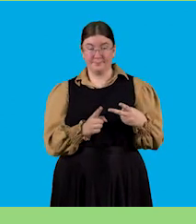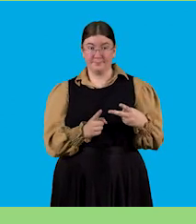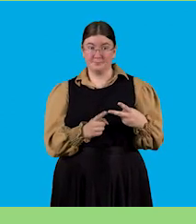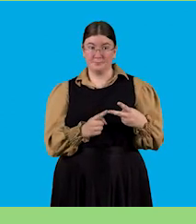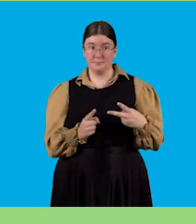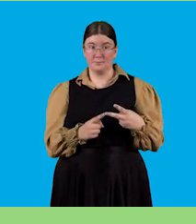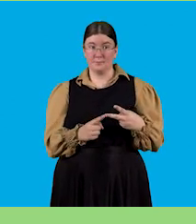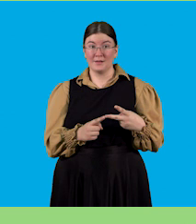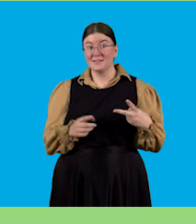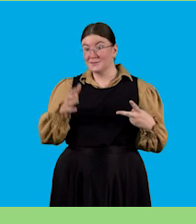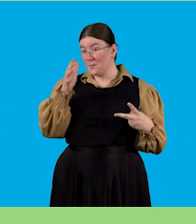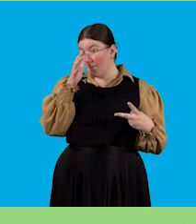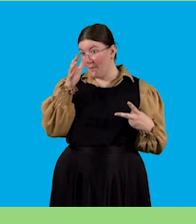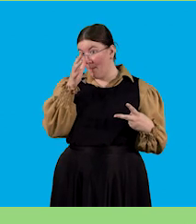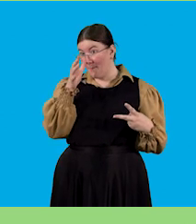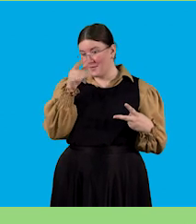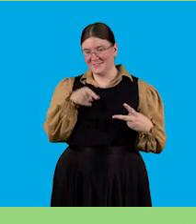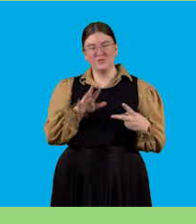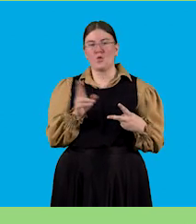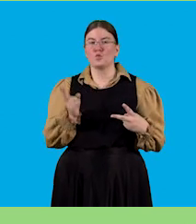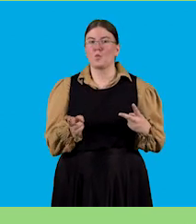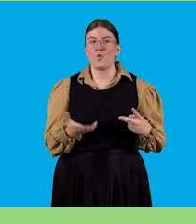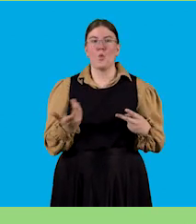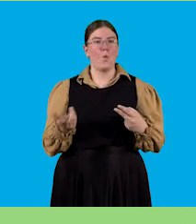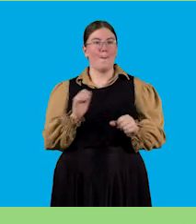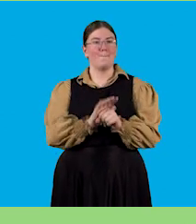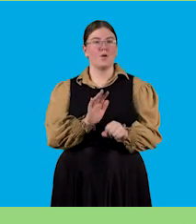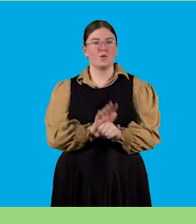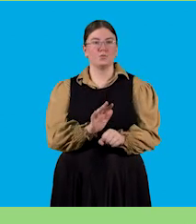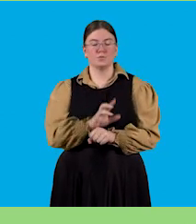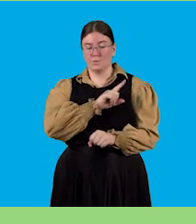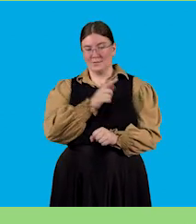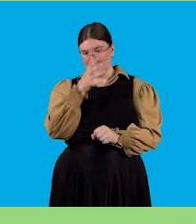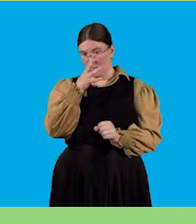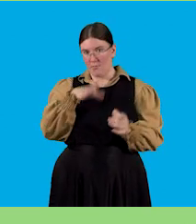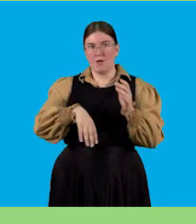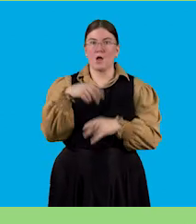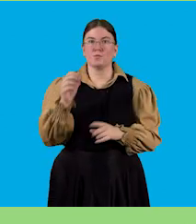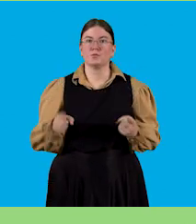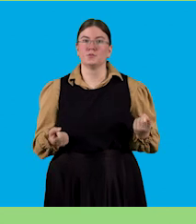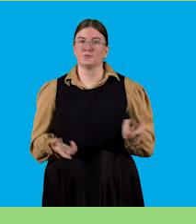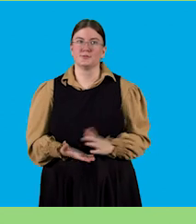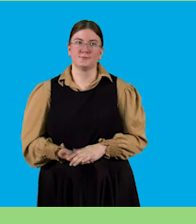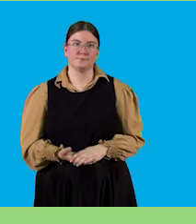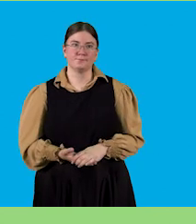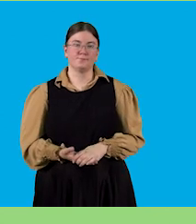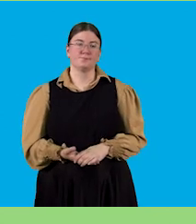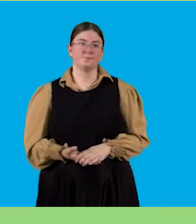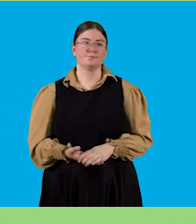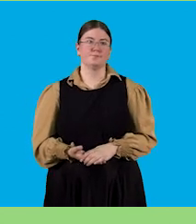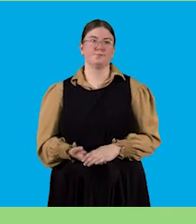It can also be caused by abnormal sperm function or blockages that prevent the delivery of